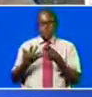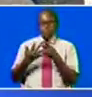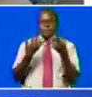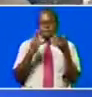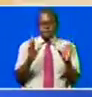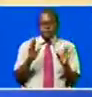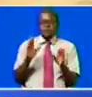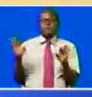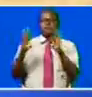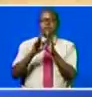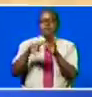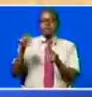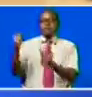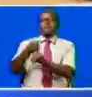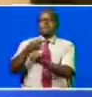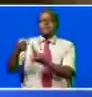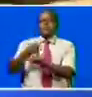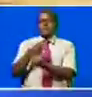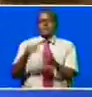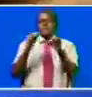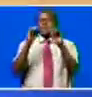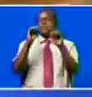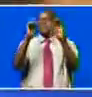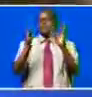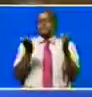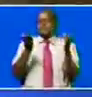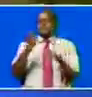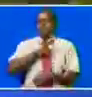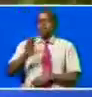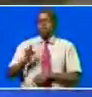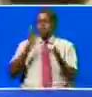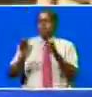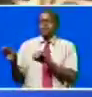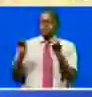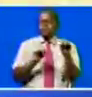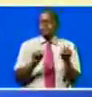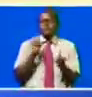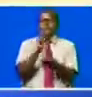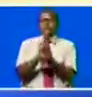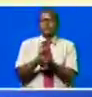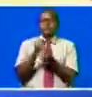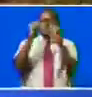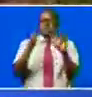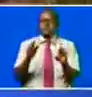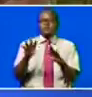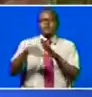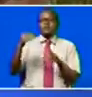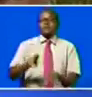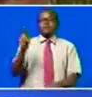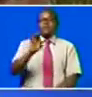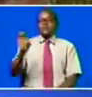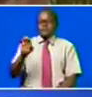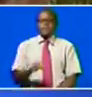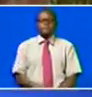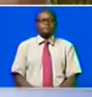in connection with the violence, as the Teachers Service Commission plans to transfer 12 non-local teachers from the school. This is a criminal